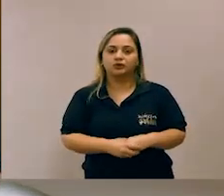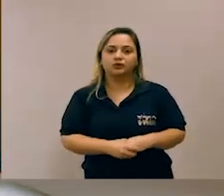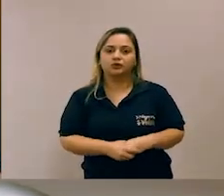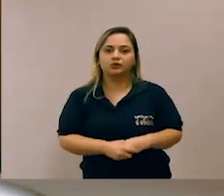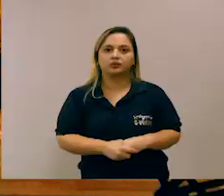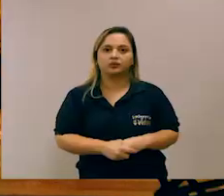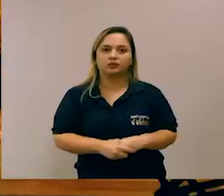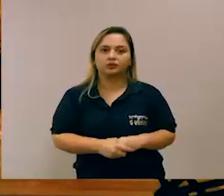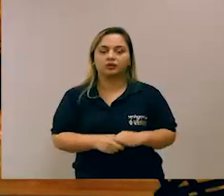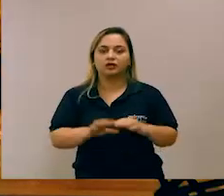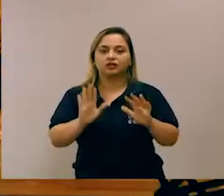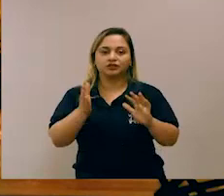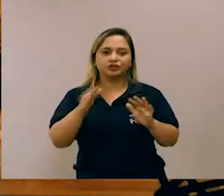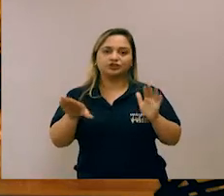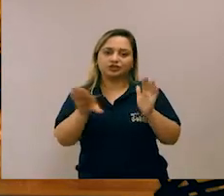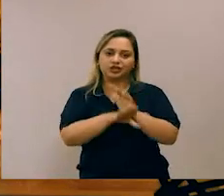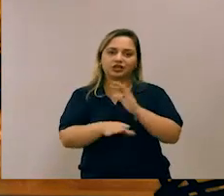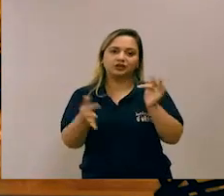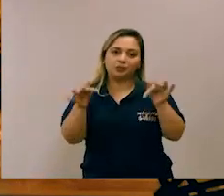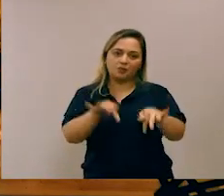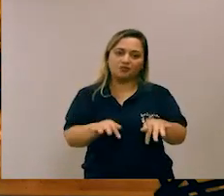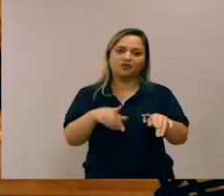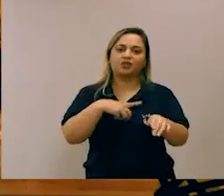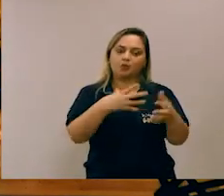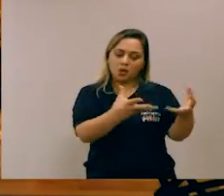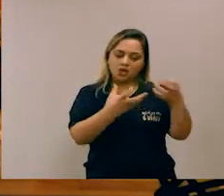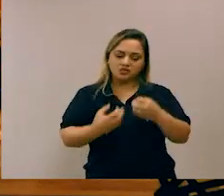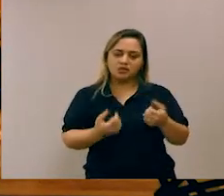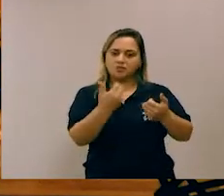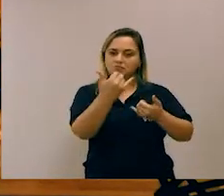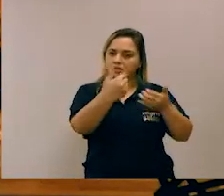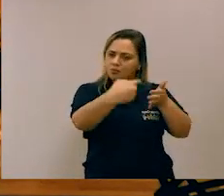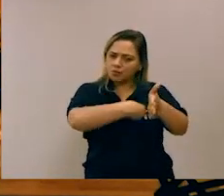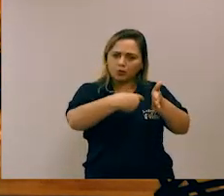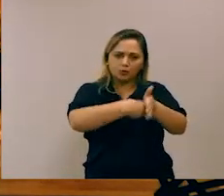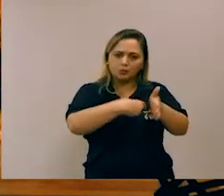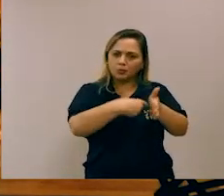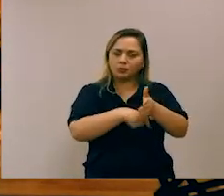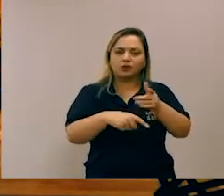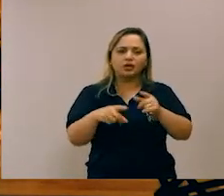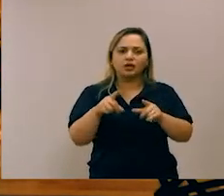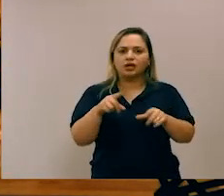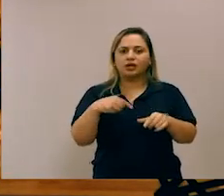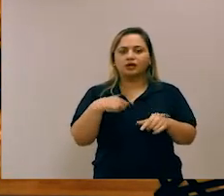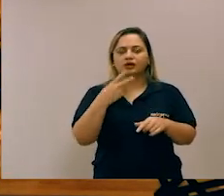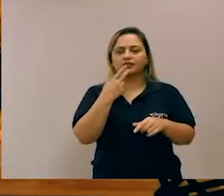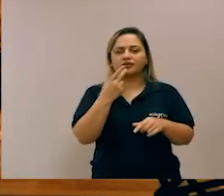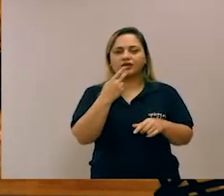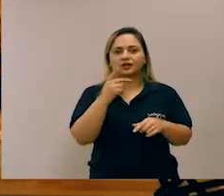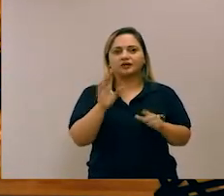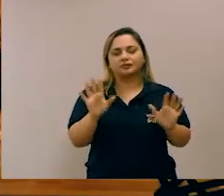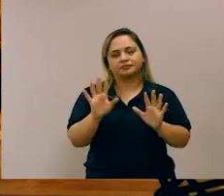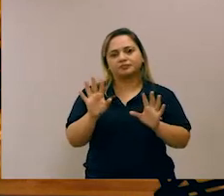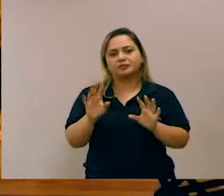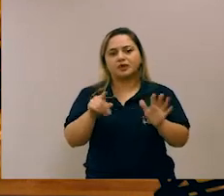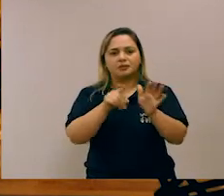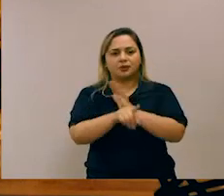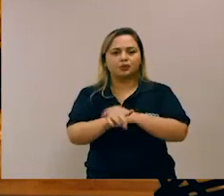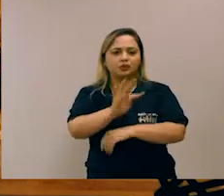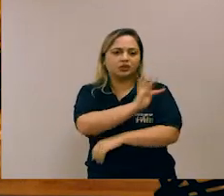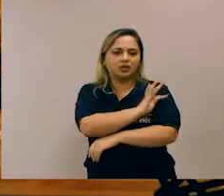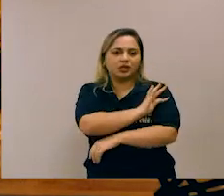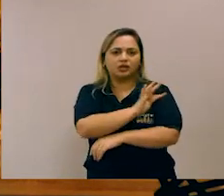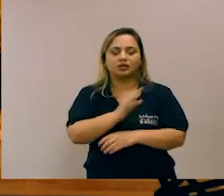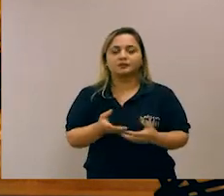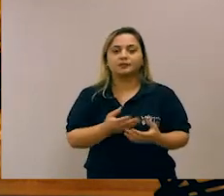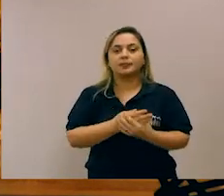in the command post. Okay, we are reaching the end of this panel. I have one more technical